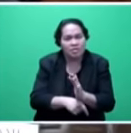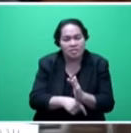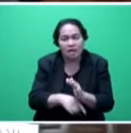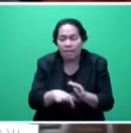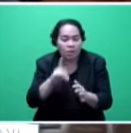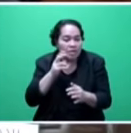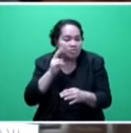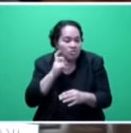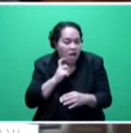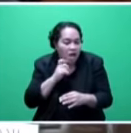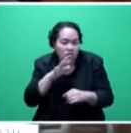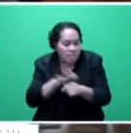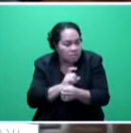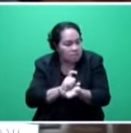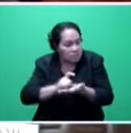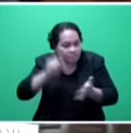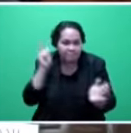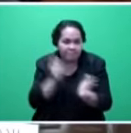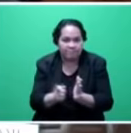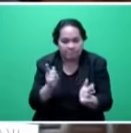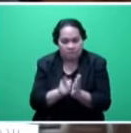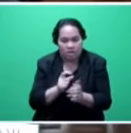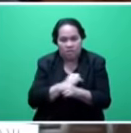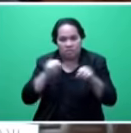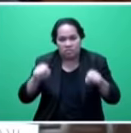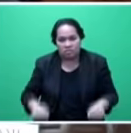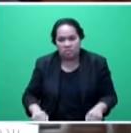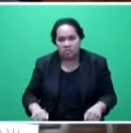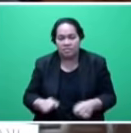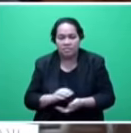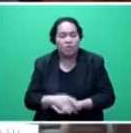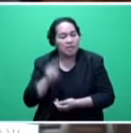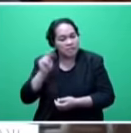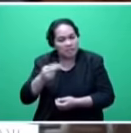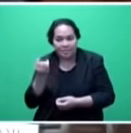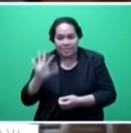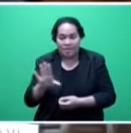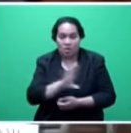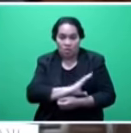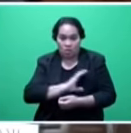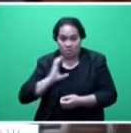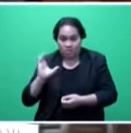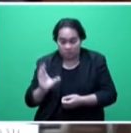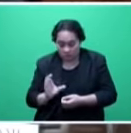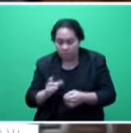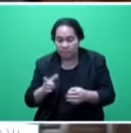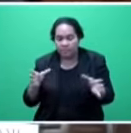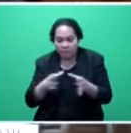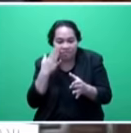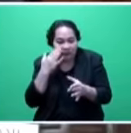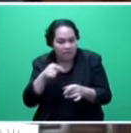up and make it more efficient, our system. We need independent commissions to find out whether